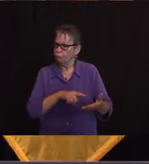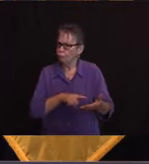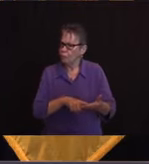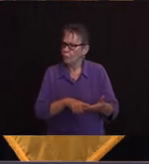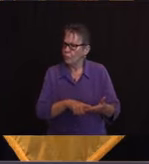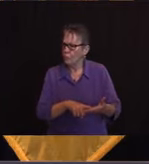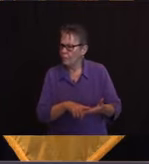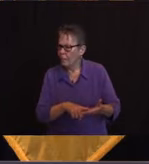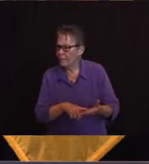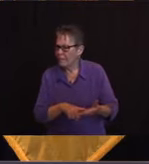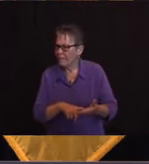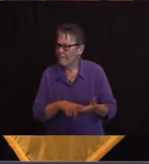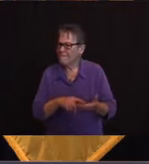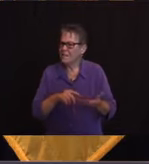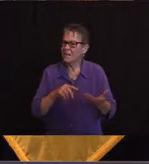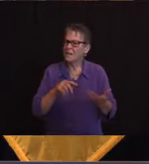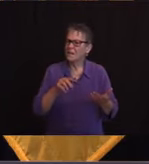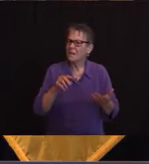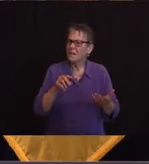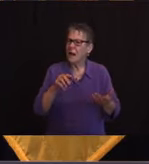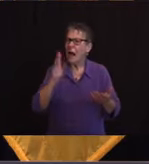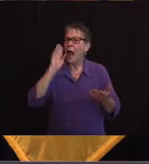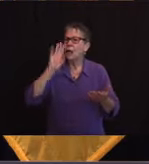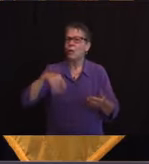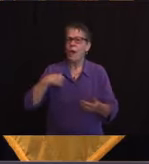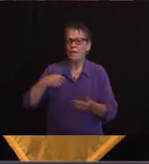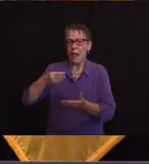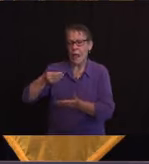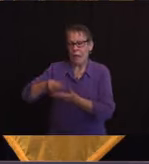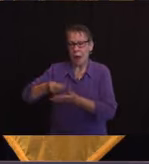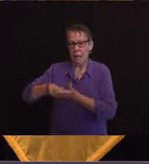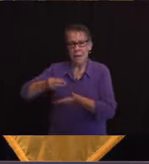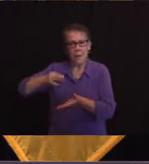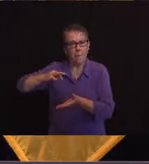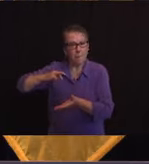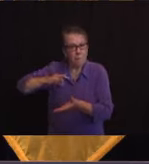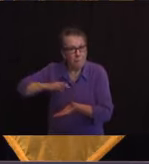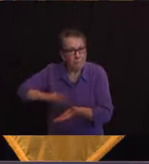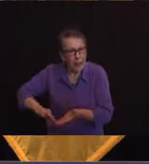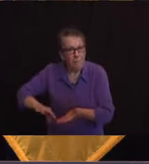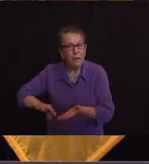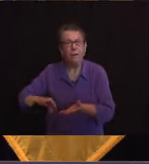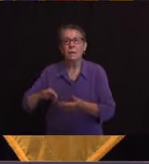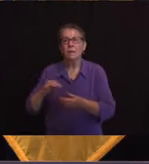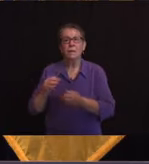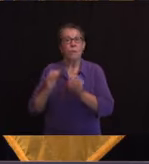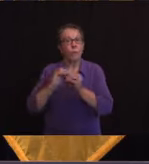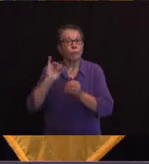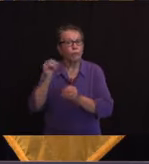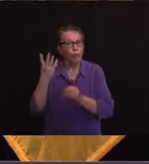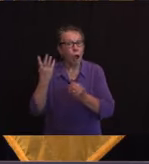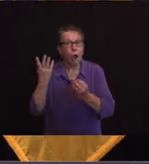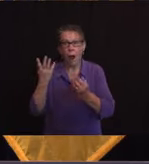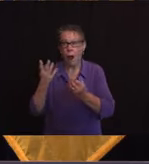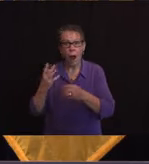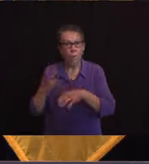or the job creation, all of which I continue to believe are significant. But whether New York does it or not, or Pennsylvania